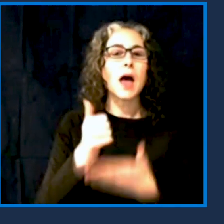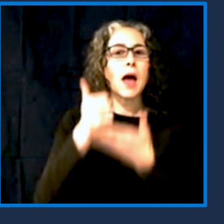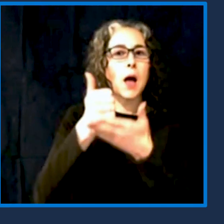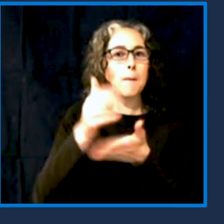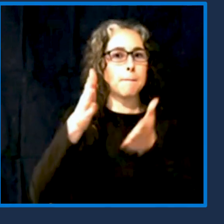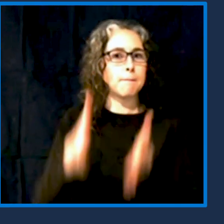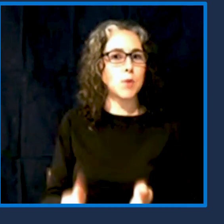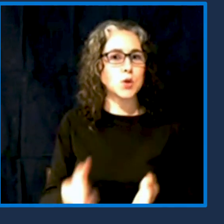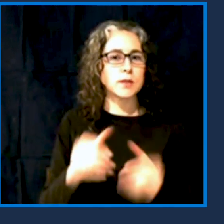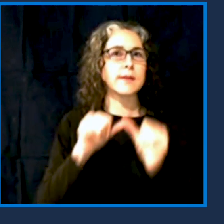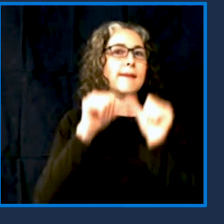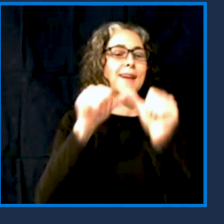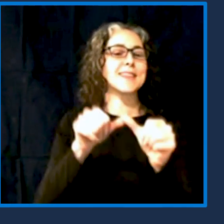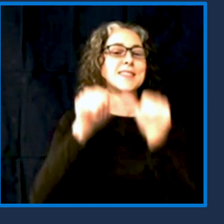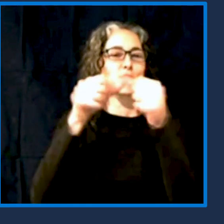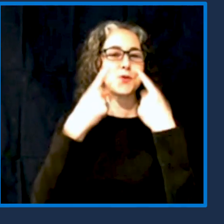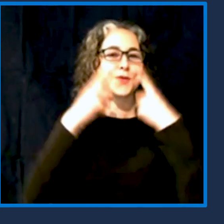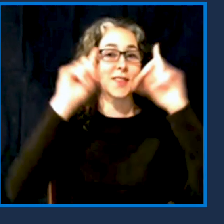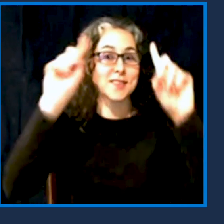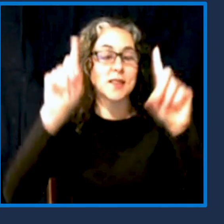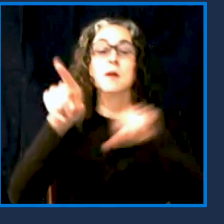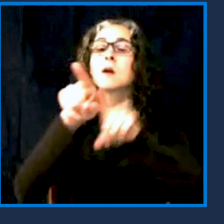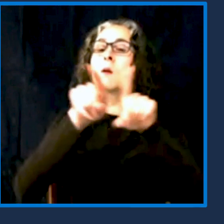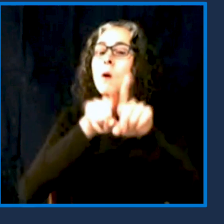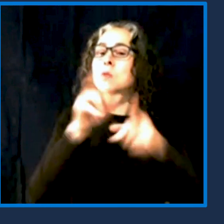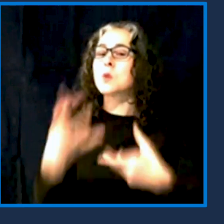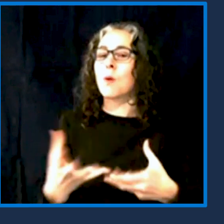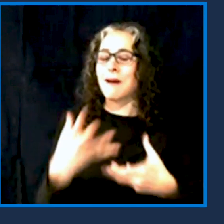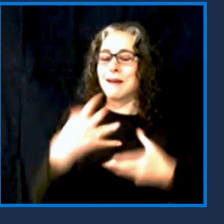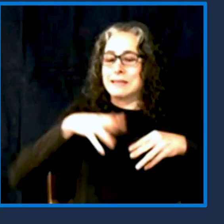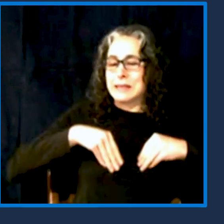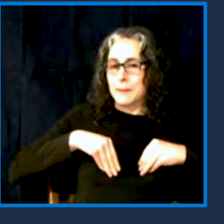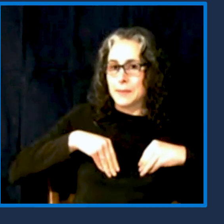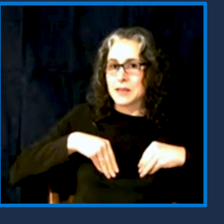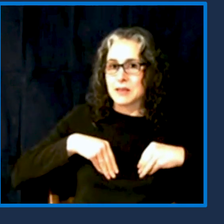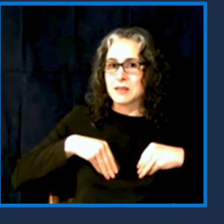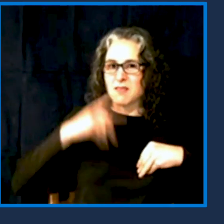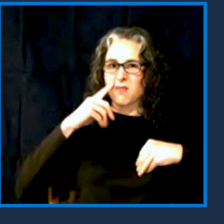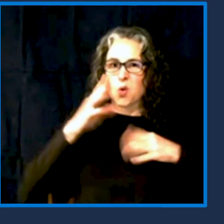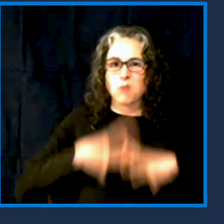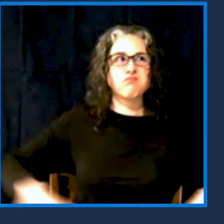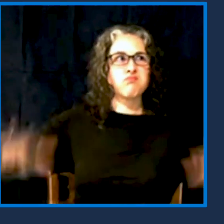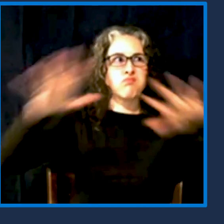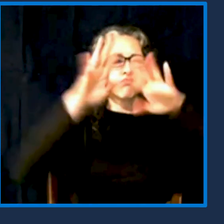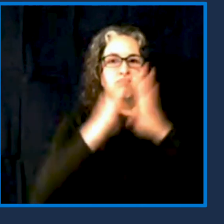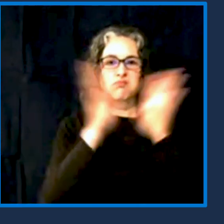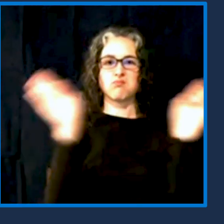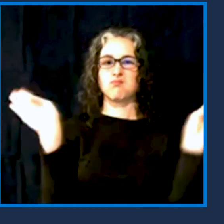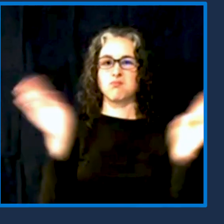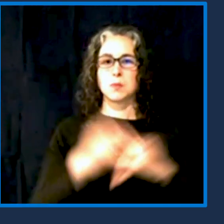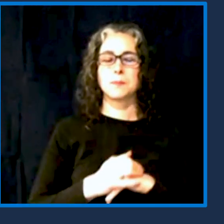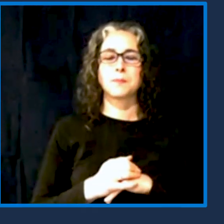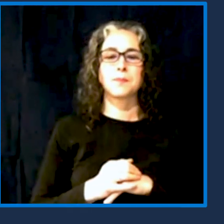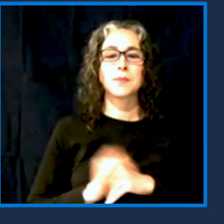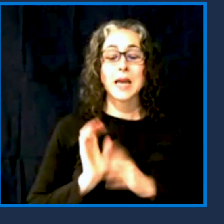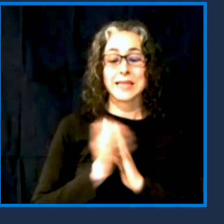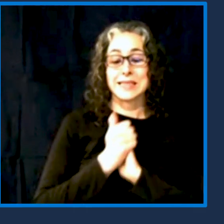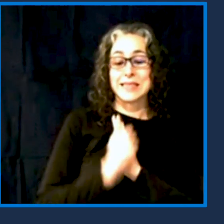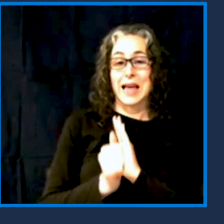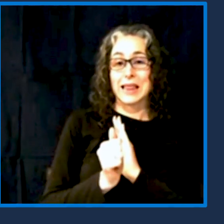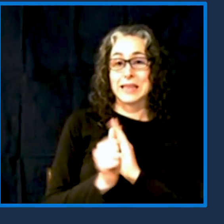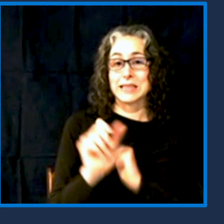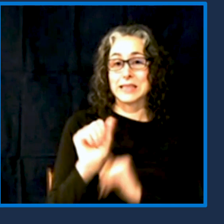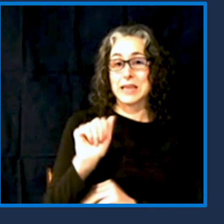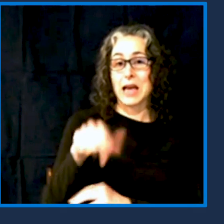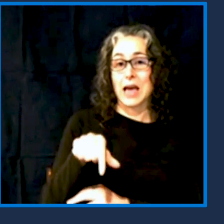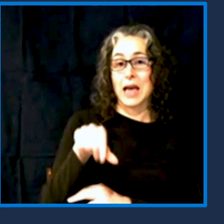continued success and acceptance on a more broader canvas. The talent acquisition teams